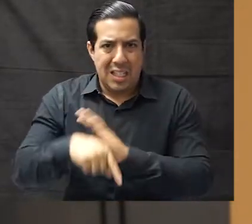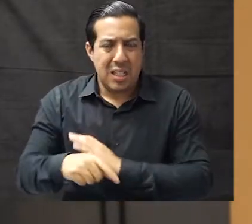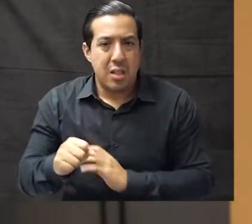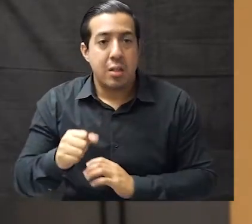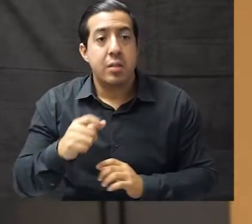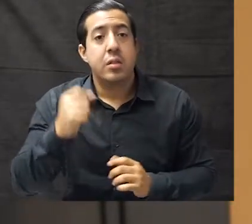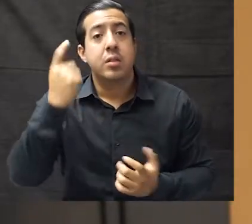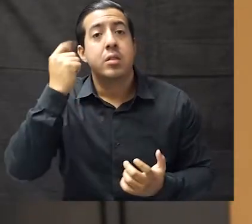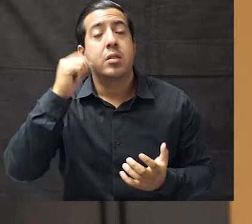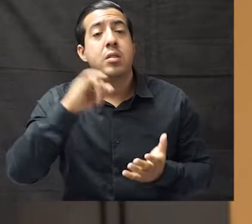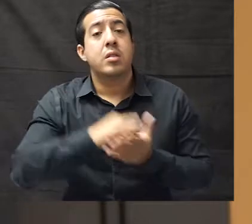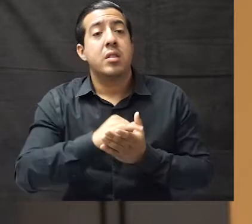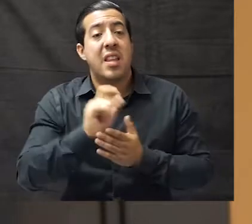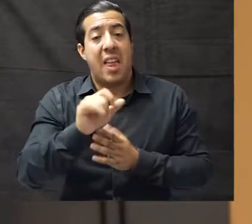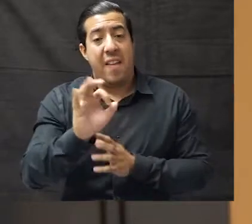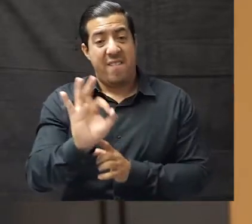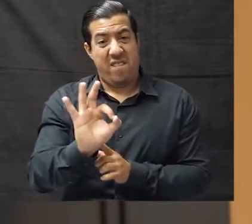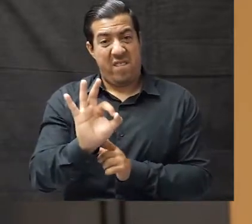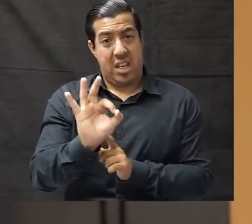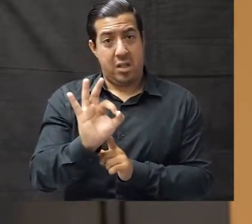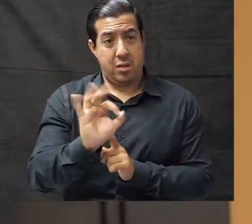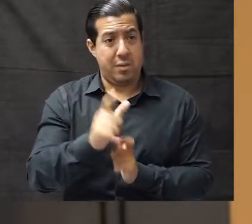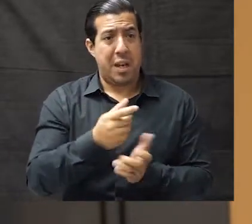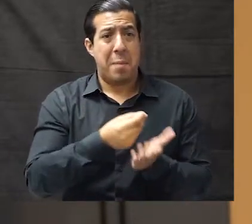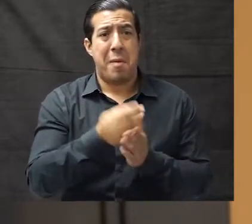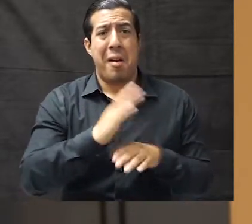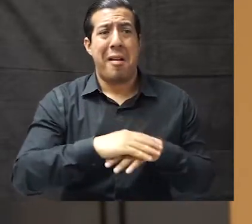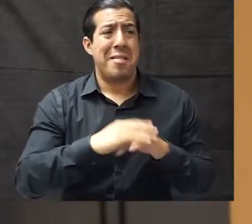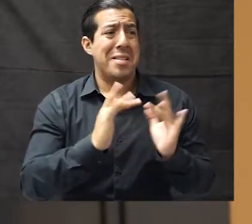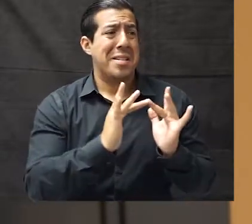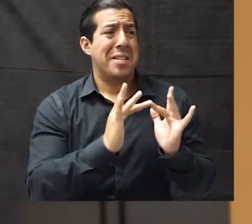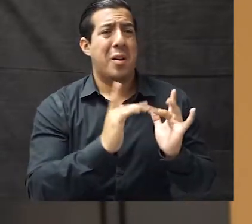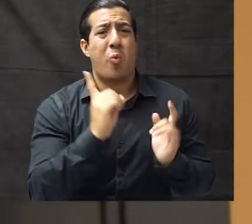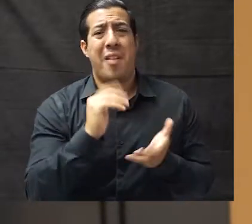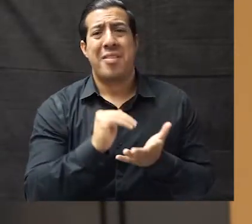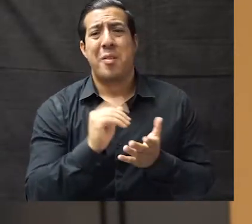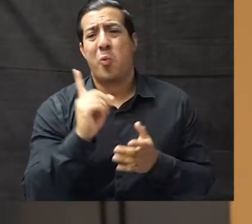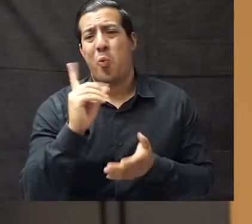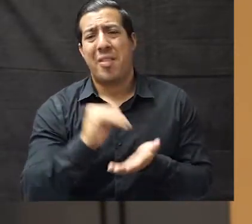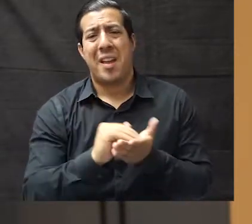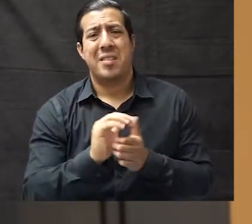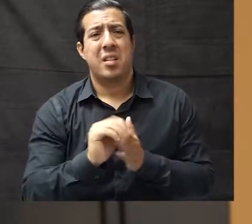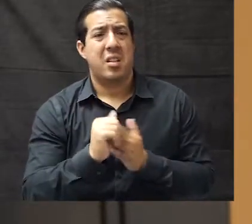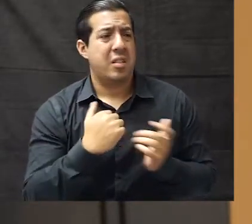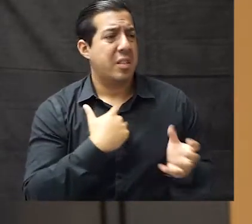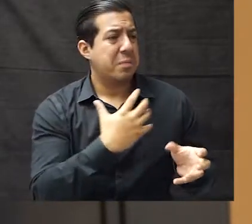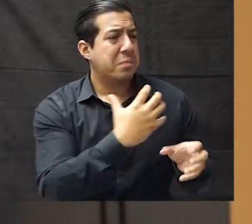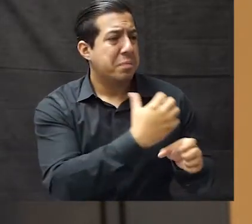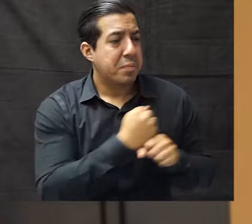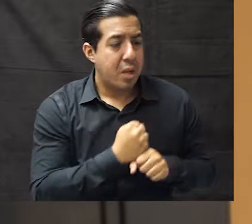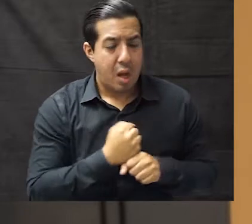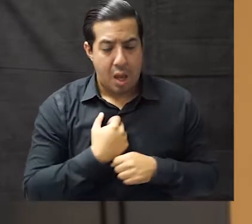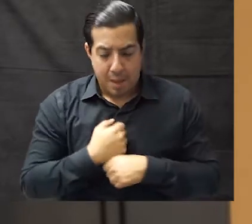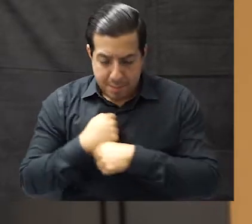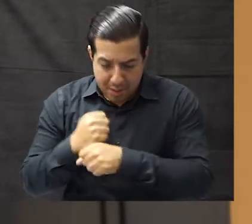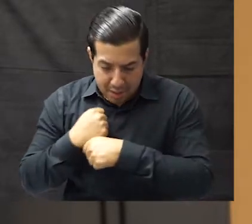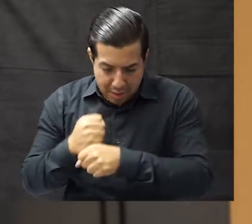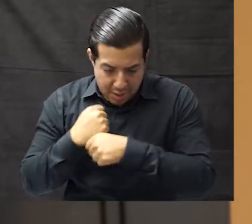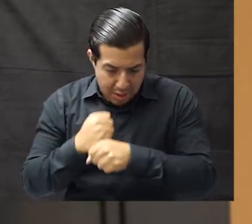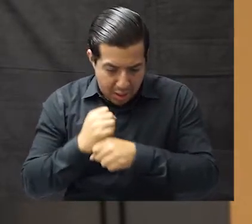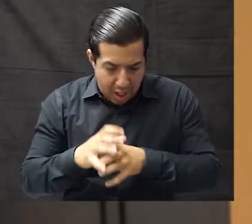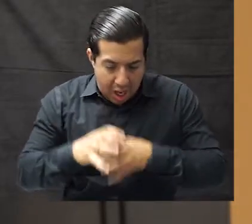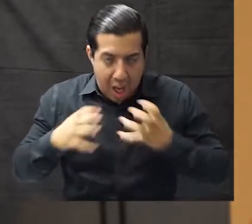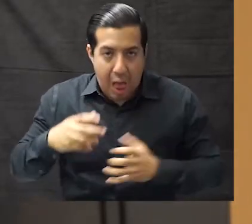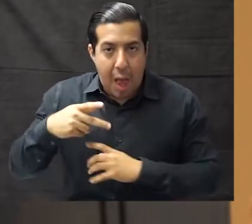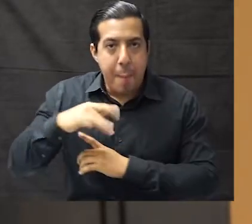for millions. So I make a lot of money in it. And I can make more money at that than I can with heroin. It's the cost difference. I can buy fentanyl very cheaply,